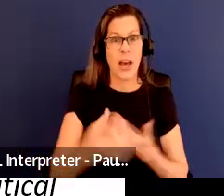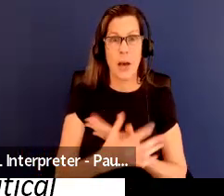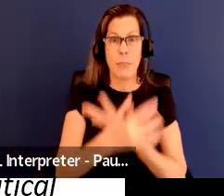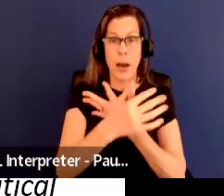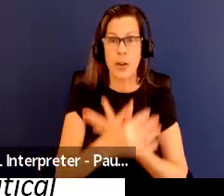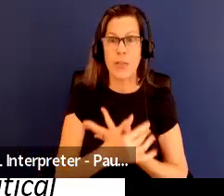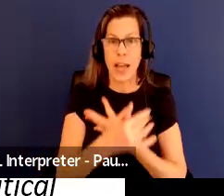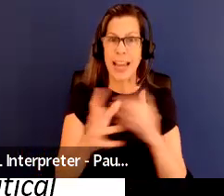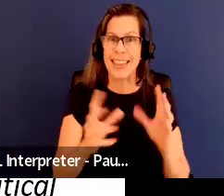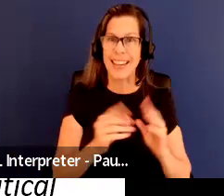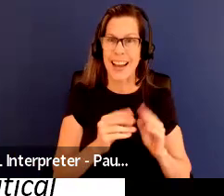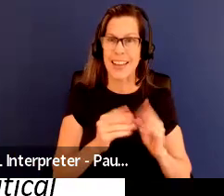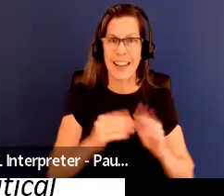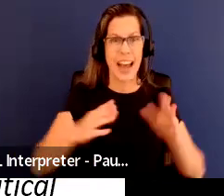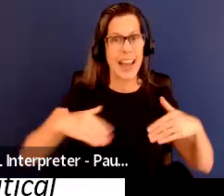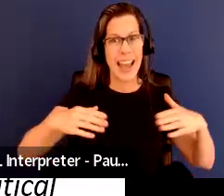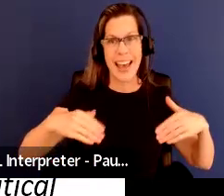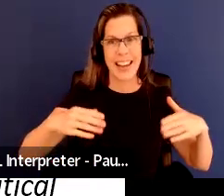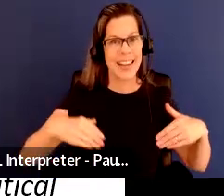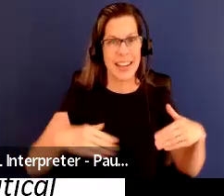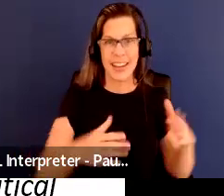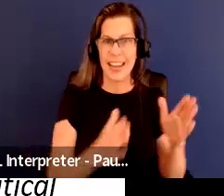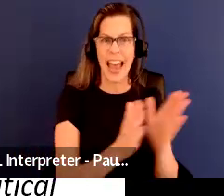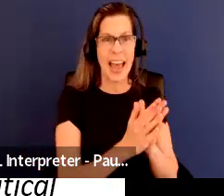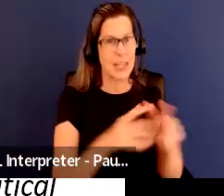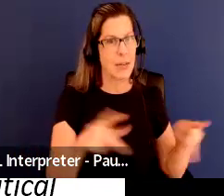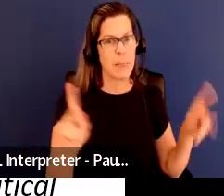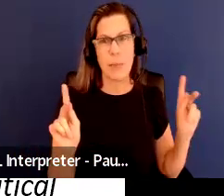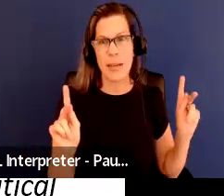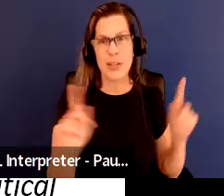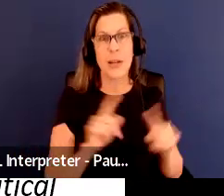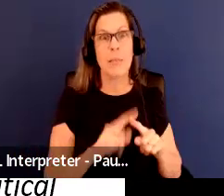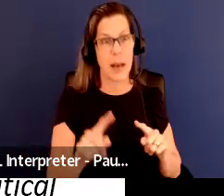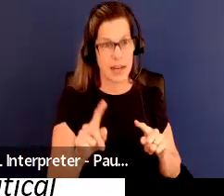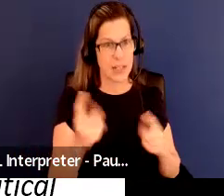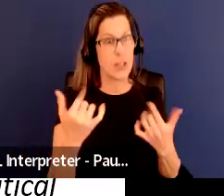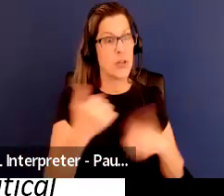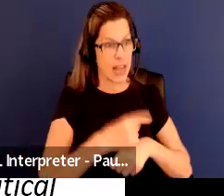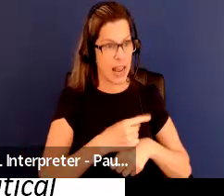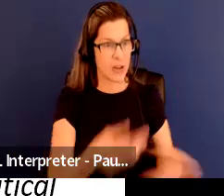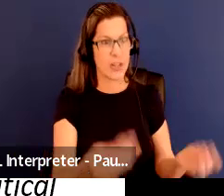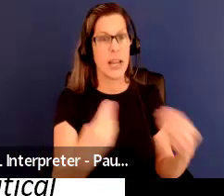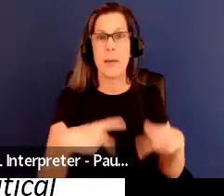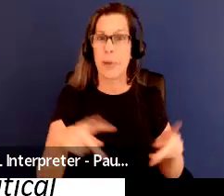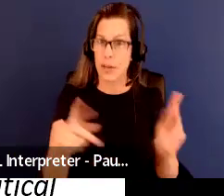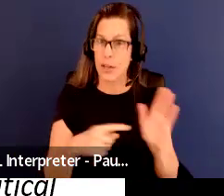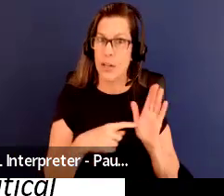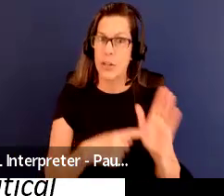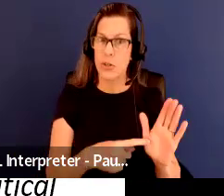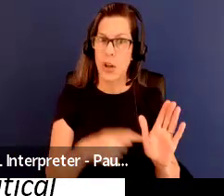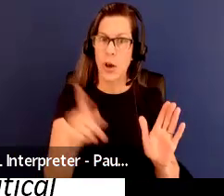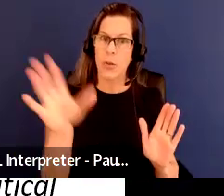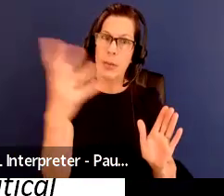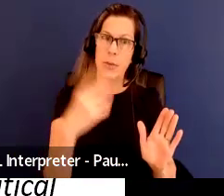at the conference because I hadn't reached out to the artist, but I reached out to her today with her permission to show this beautiful